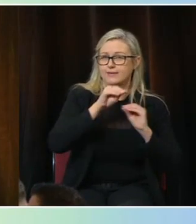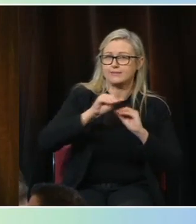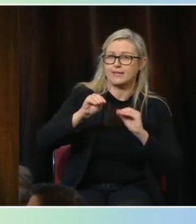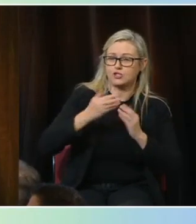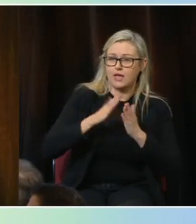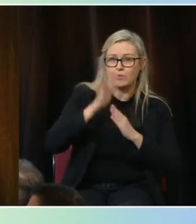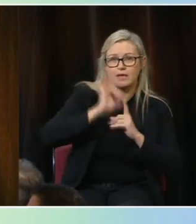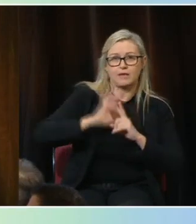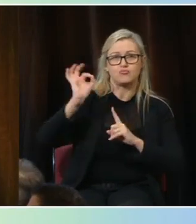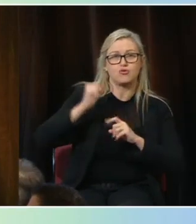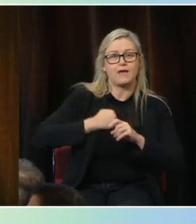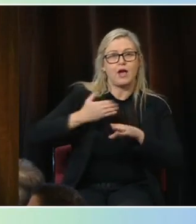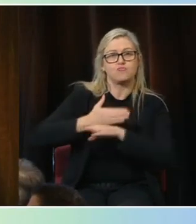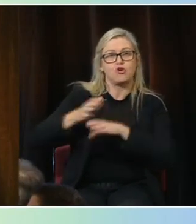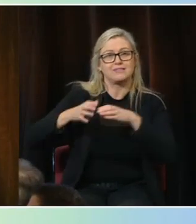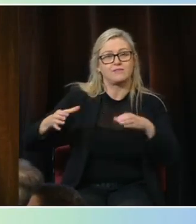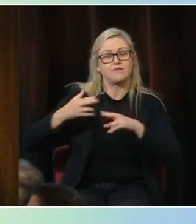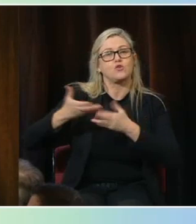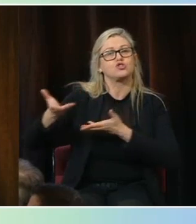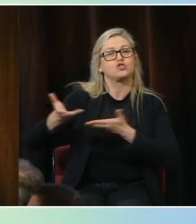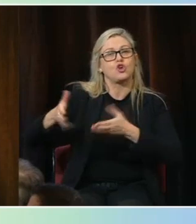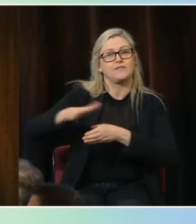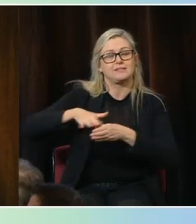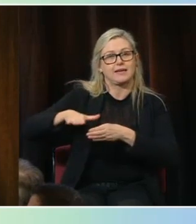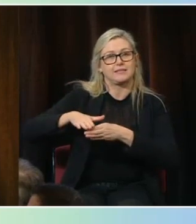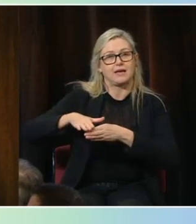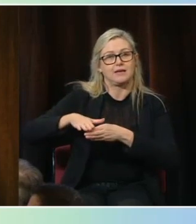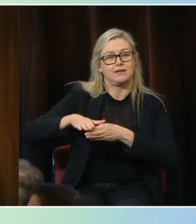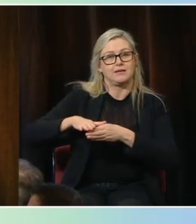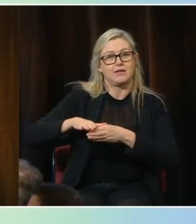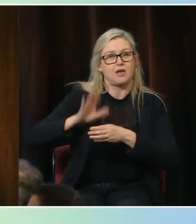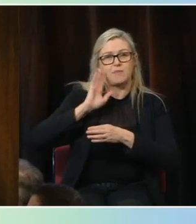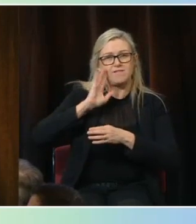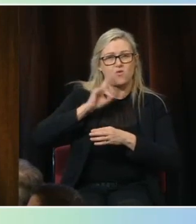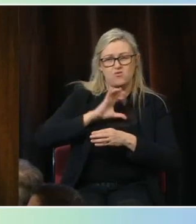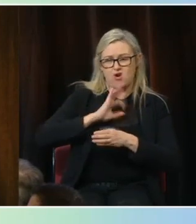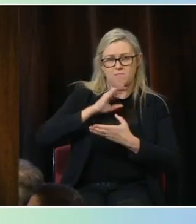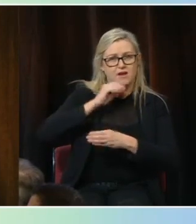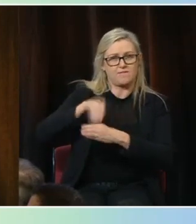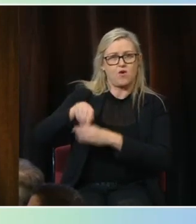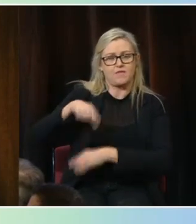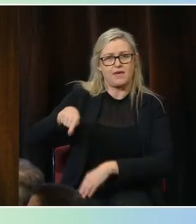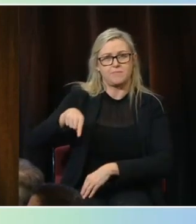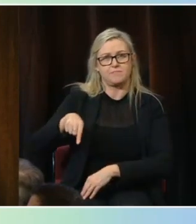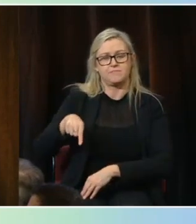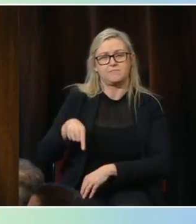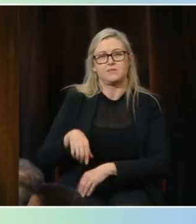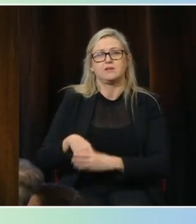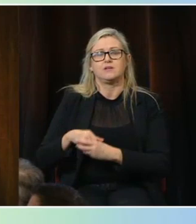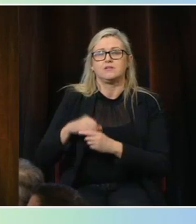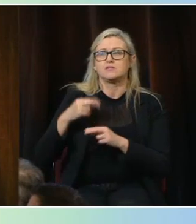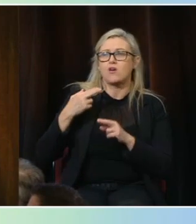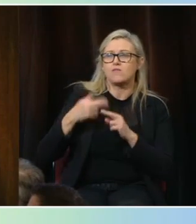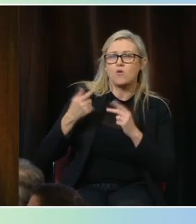improvements in productivity in Services sectors where it has been traditionally harder to shift the dial from touch screen ordering and dumpling